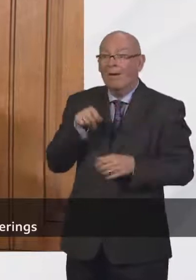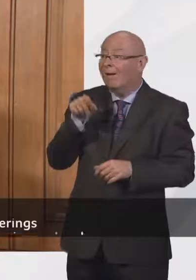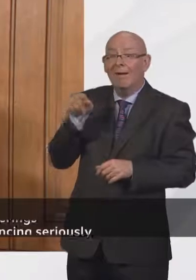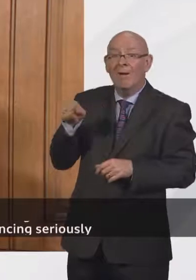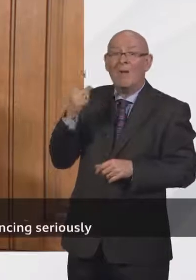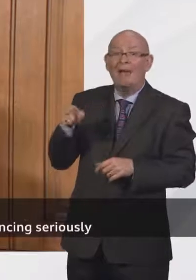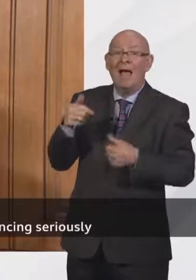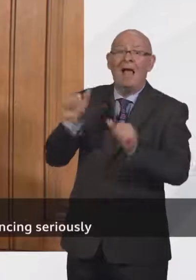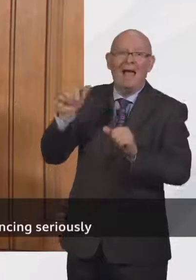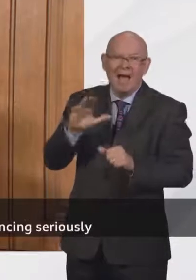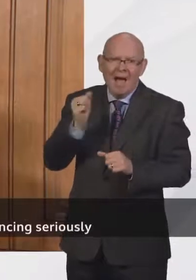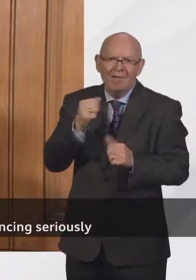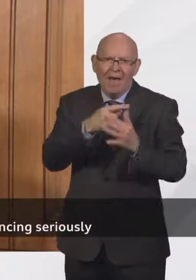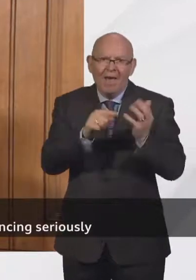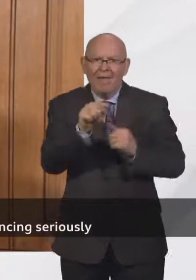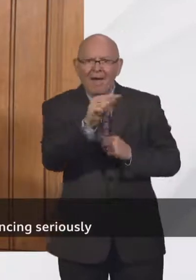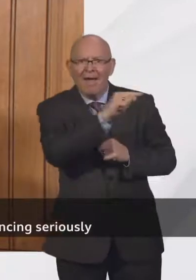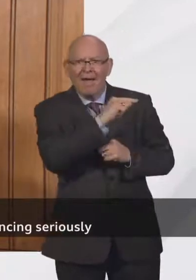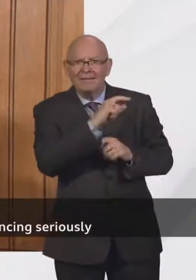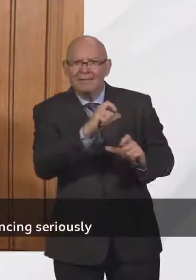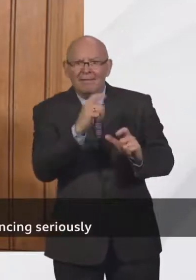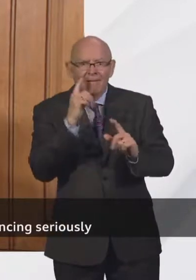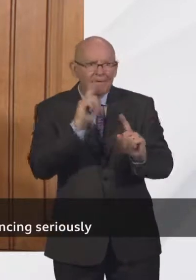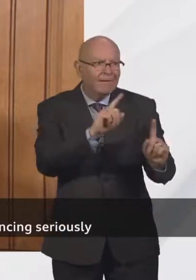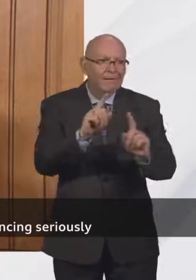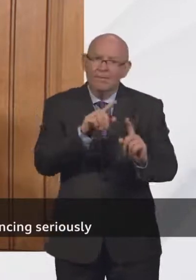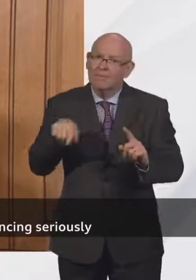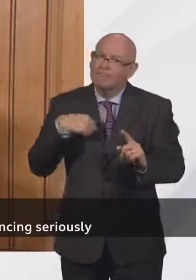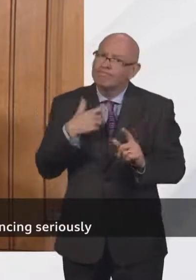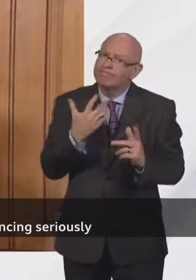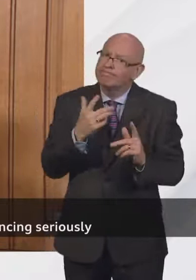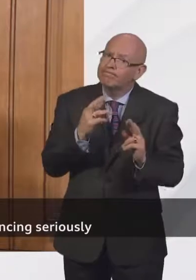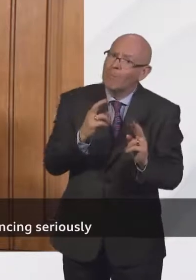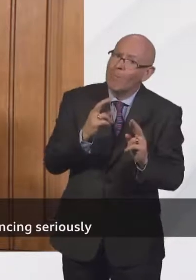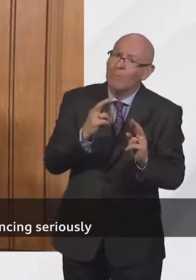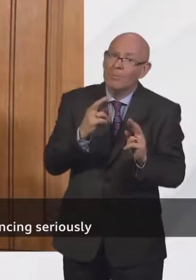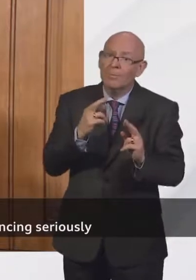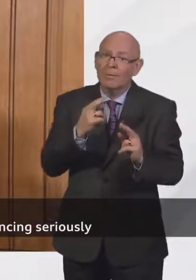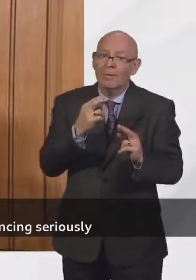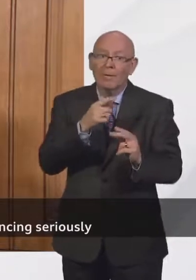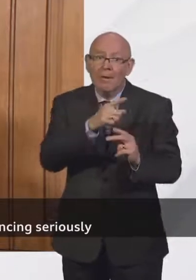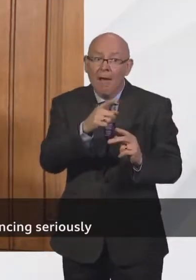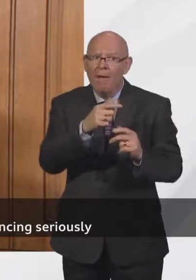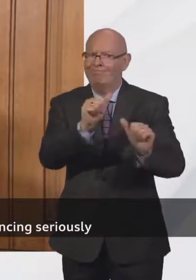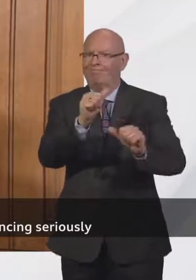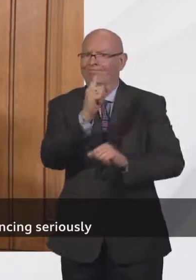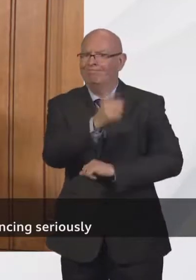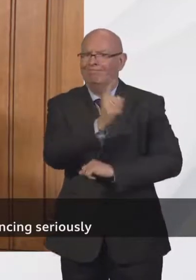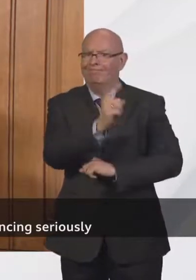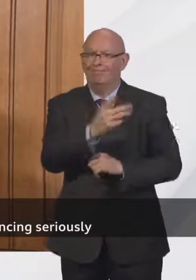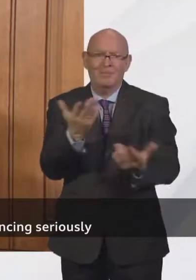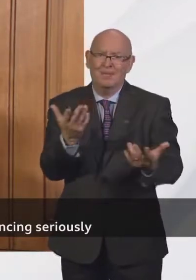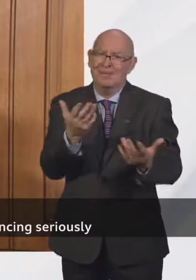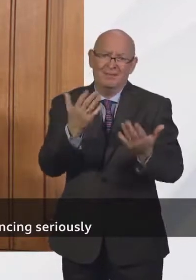drug which has antiviral effects of some sort, remdesivir, and seems to shorten stay in hospital. Another, dexamethasone,